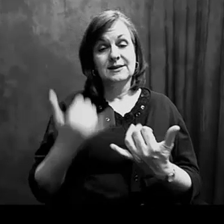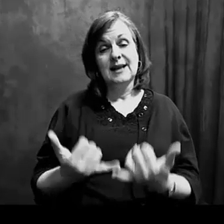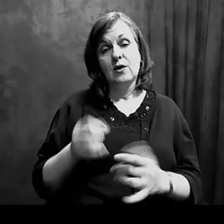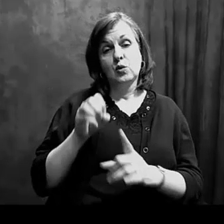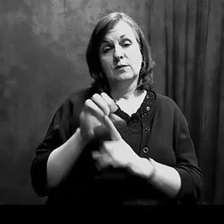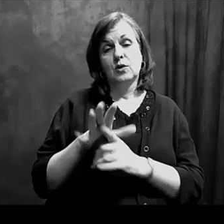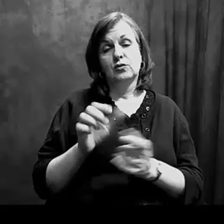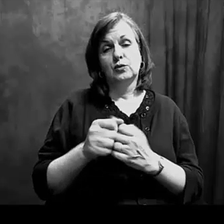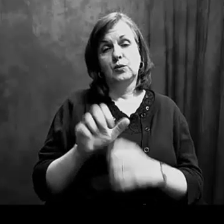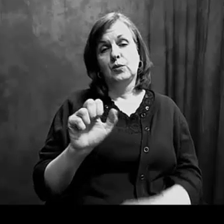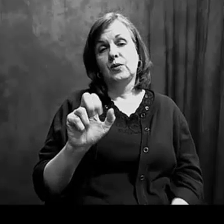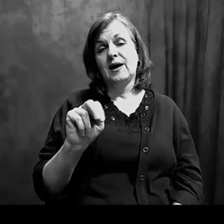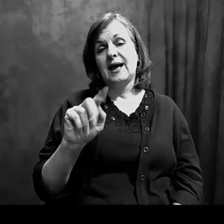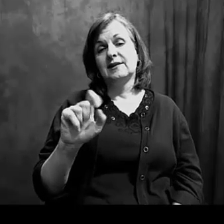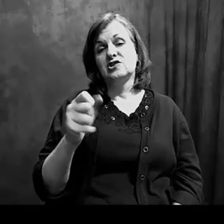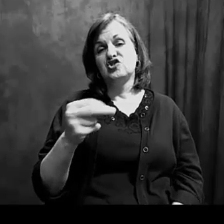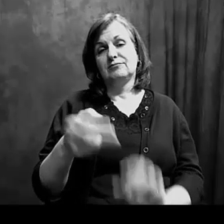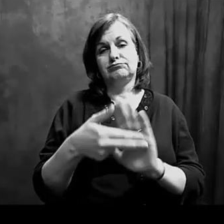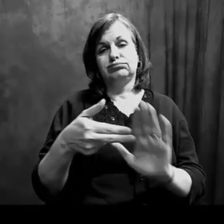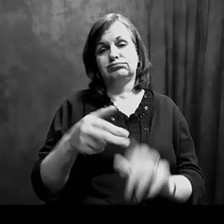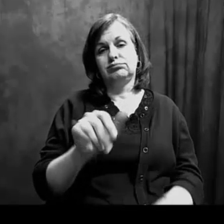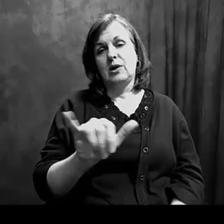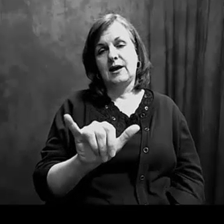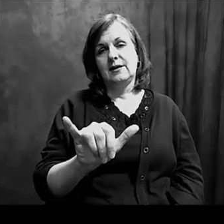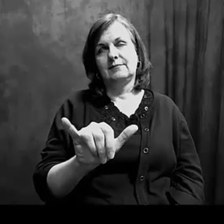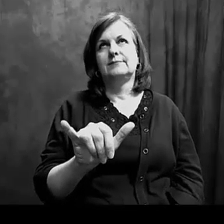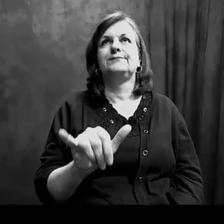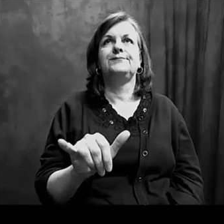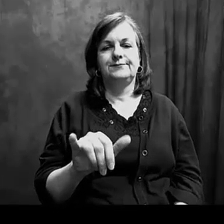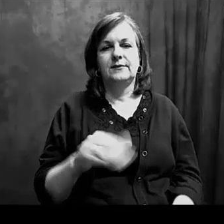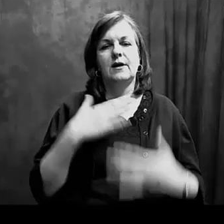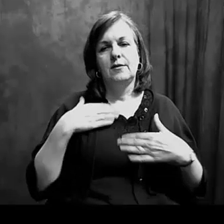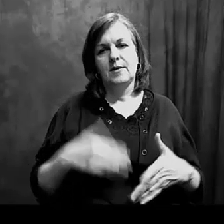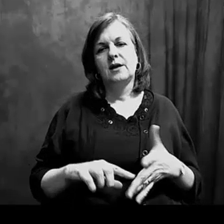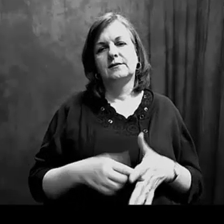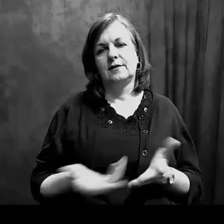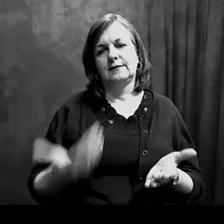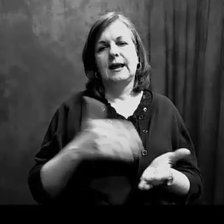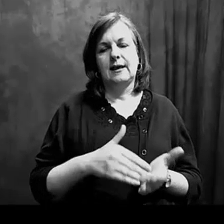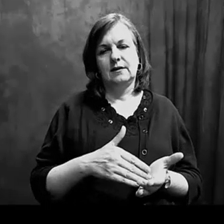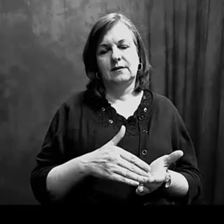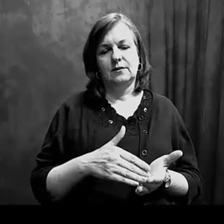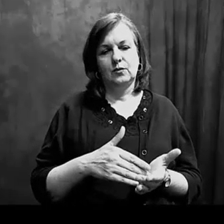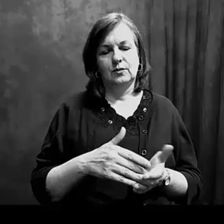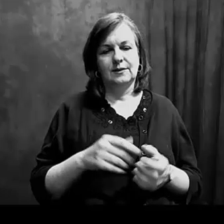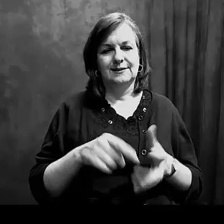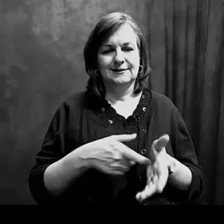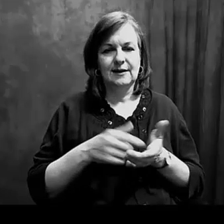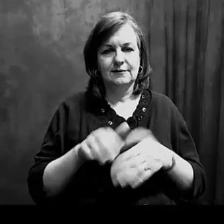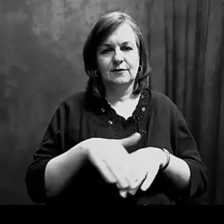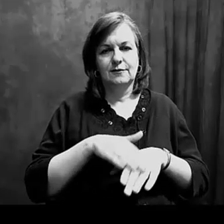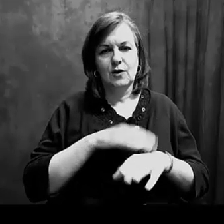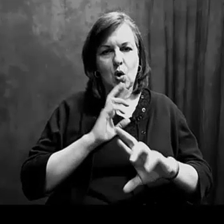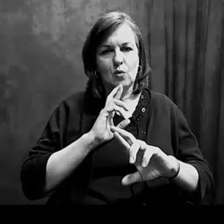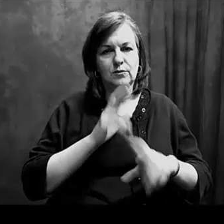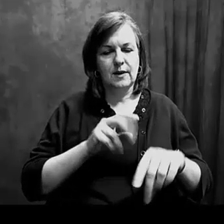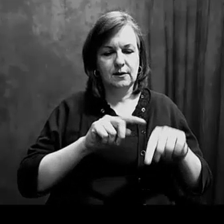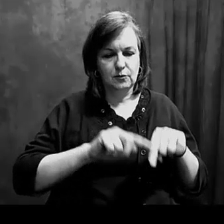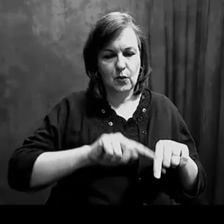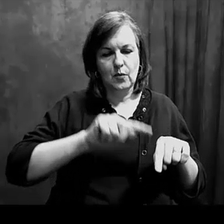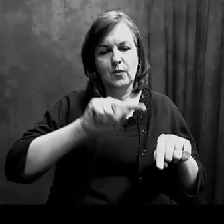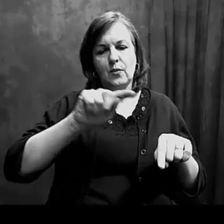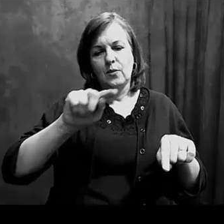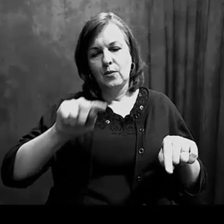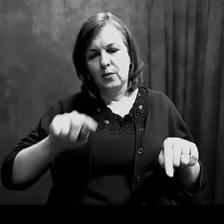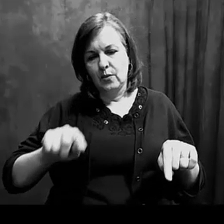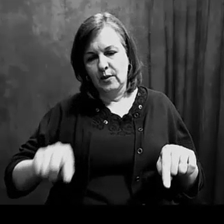exposed to antigen Y now? Well, now we start all over. Okay, so we've got the same deal where we've got to build antibodies